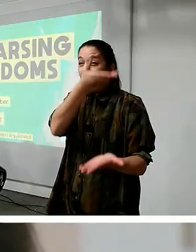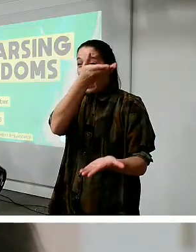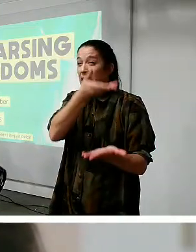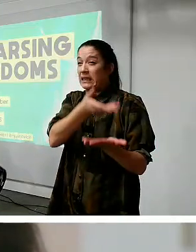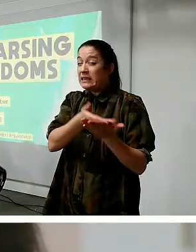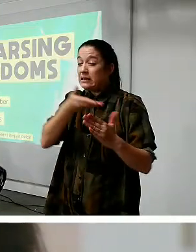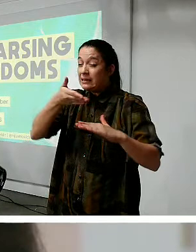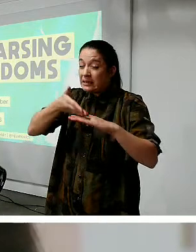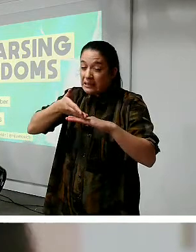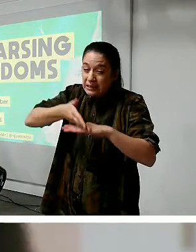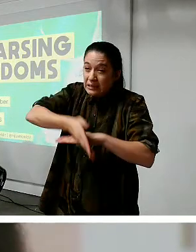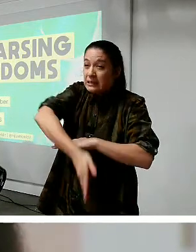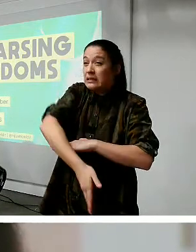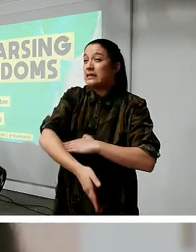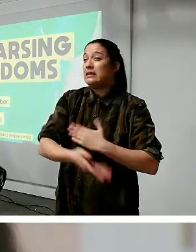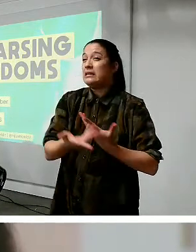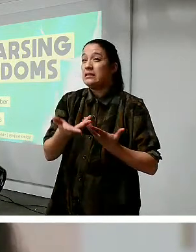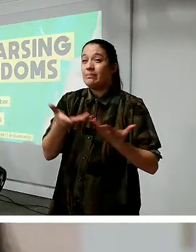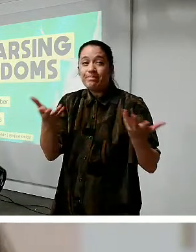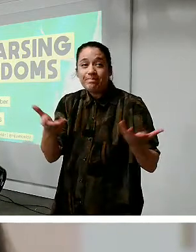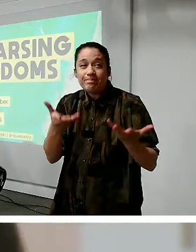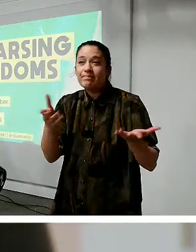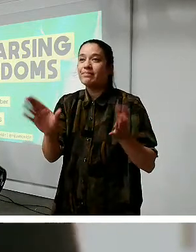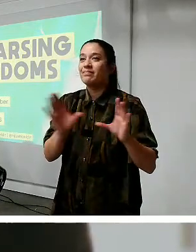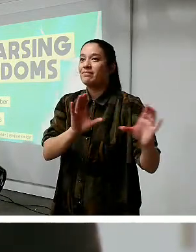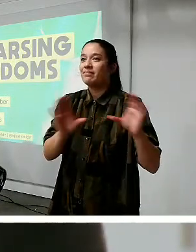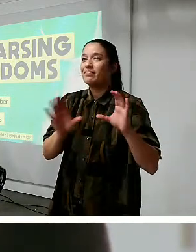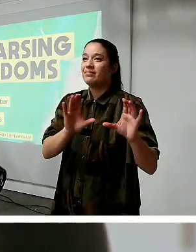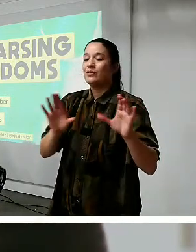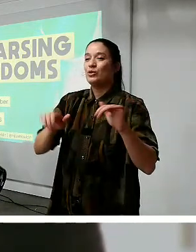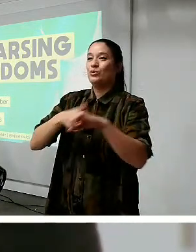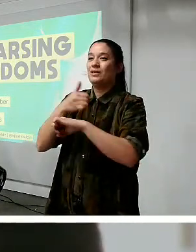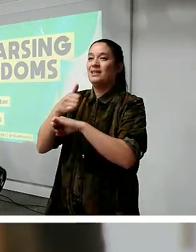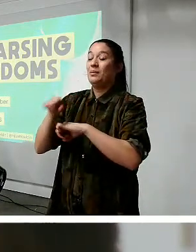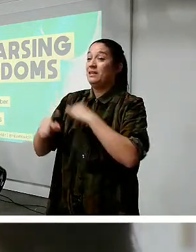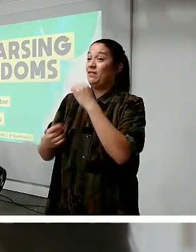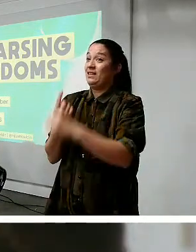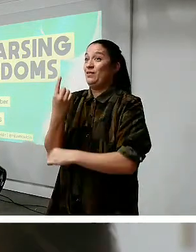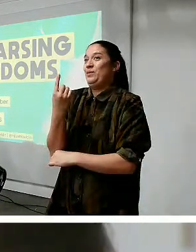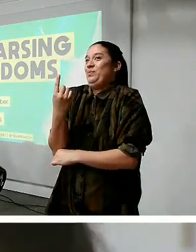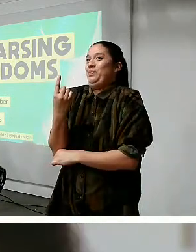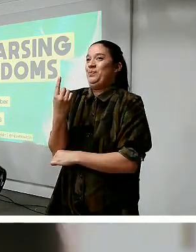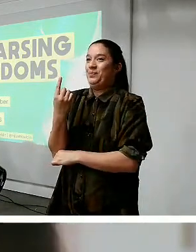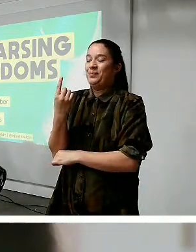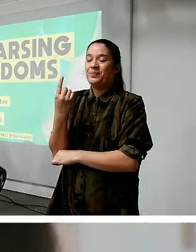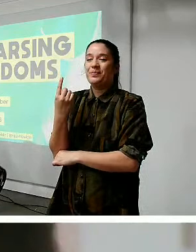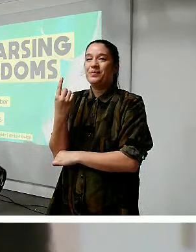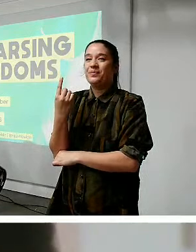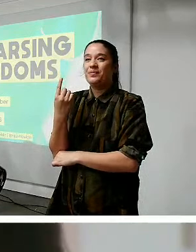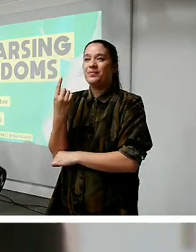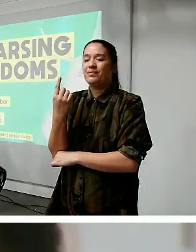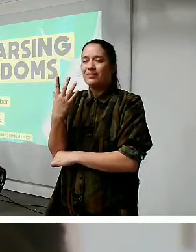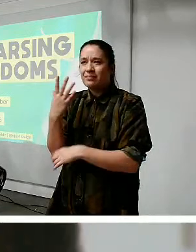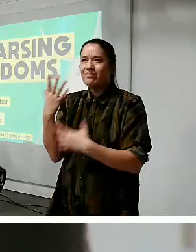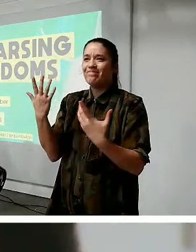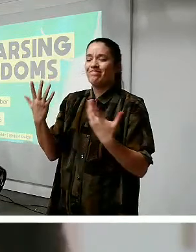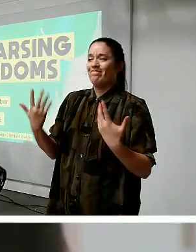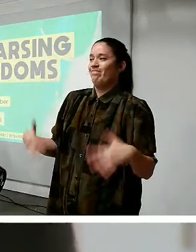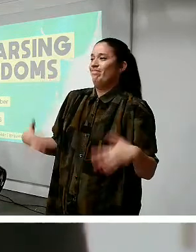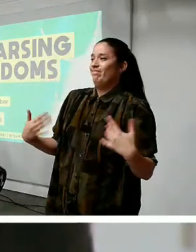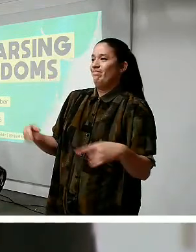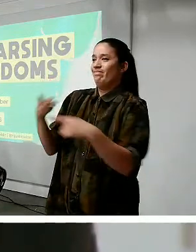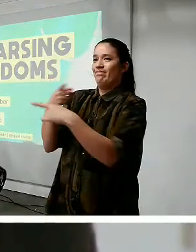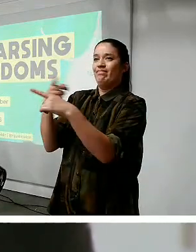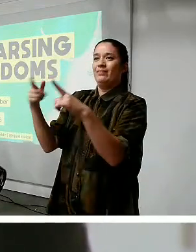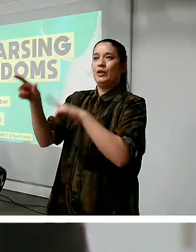to be able to host and hold this festival with some amazing collaborators and